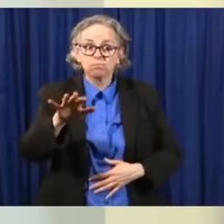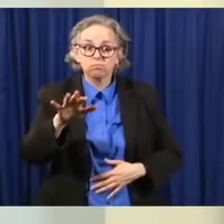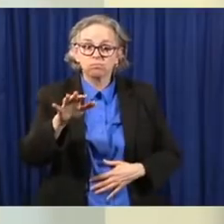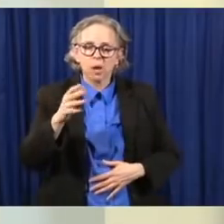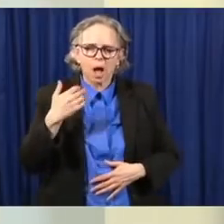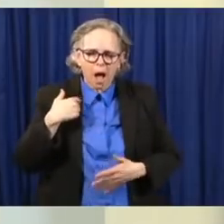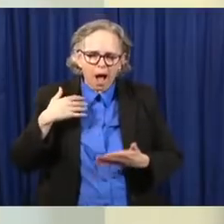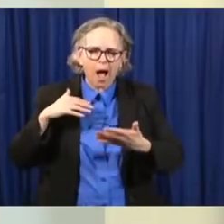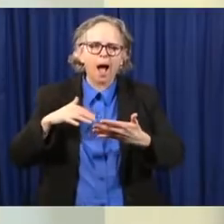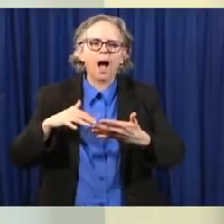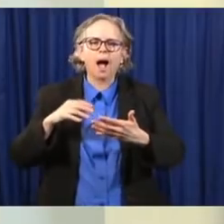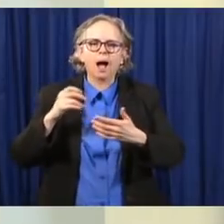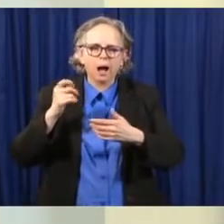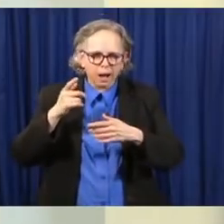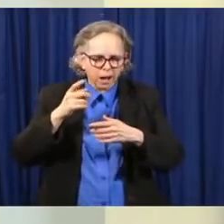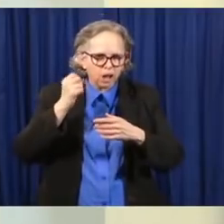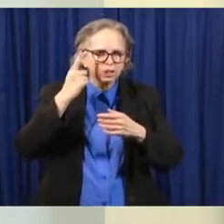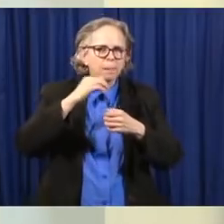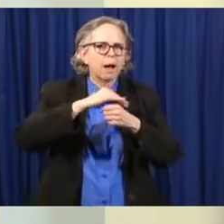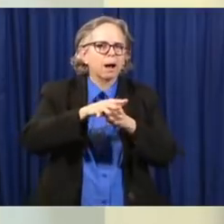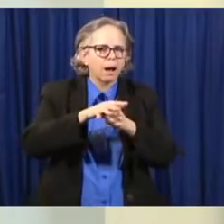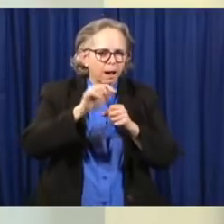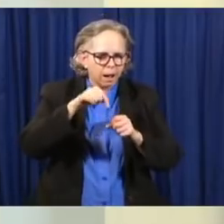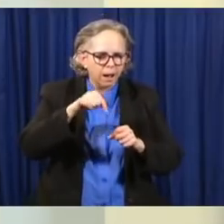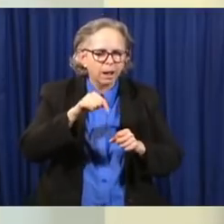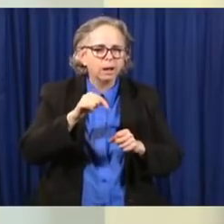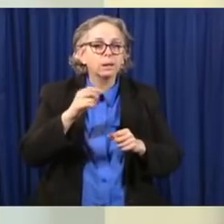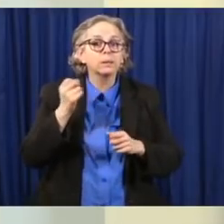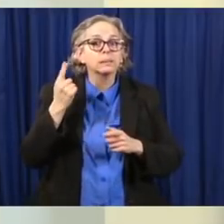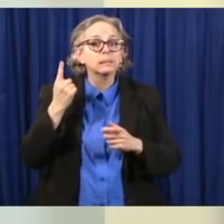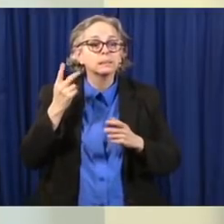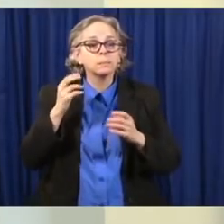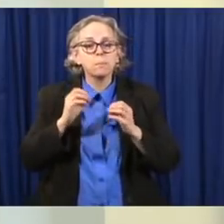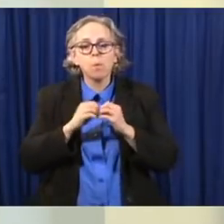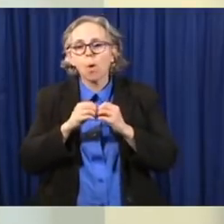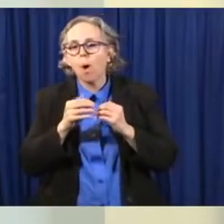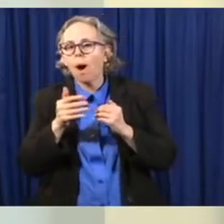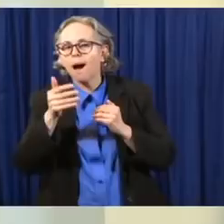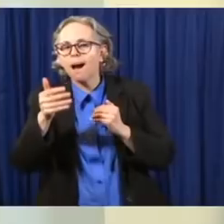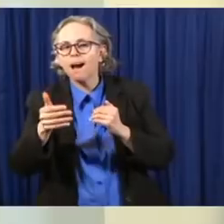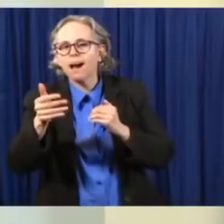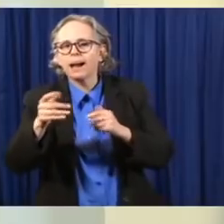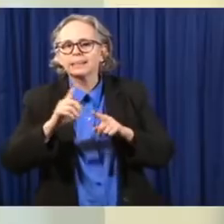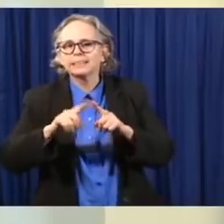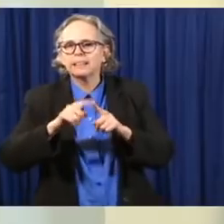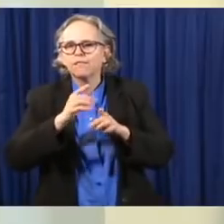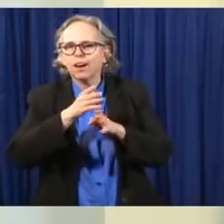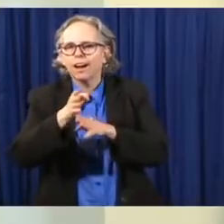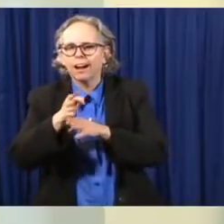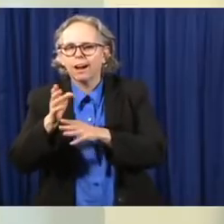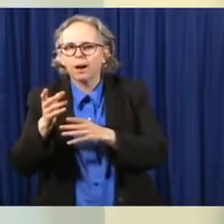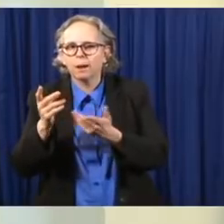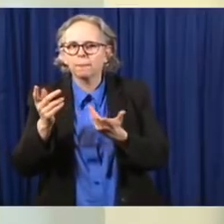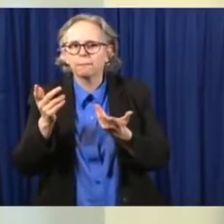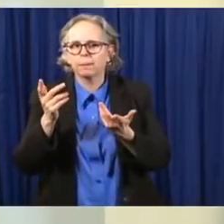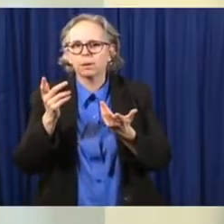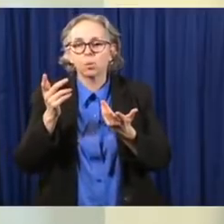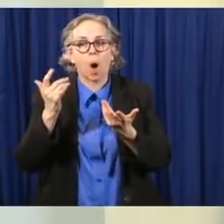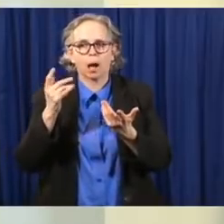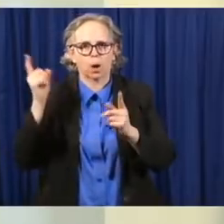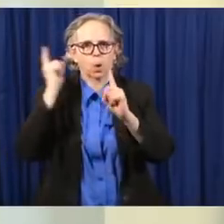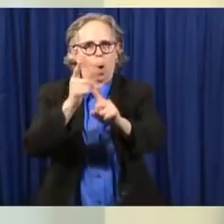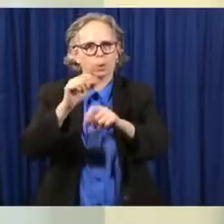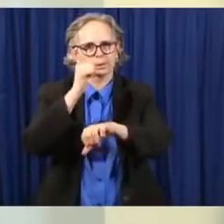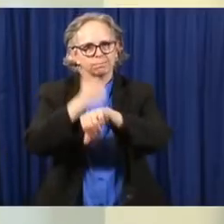see is a lot of these industries trying to figure out ways to make it as safe as possible. So it really is going to